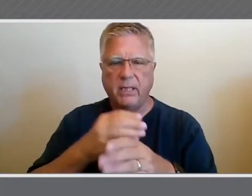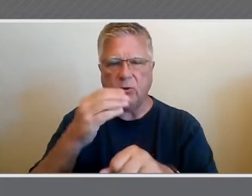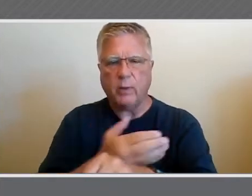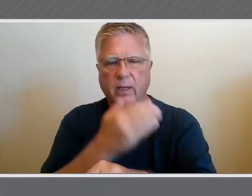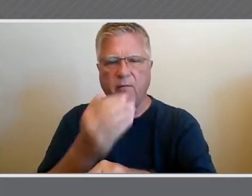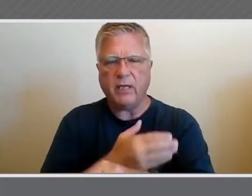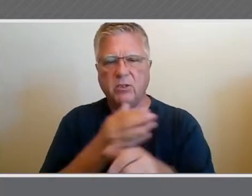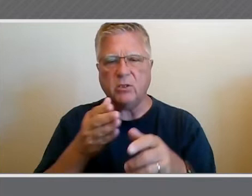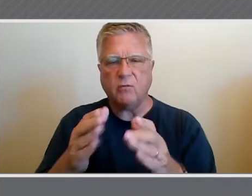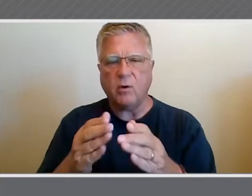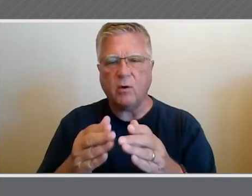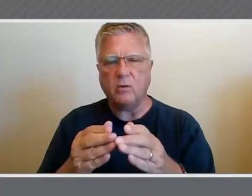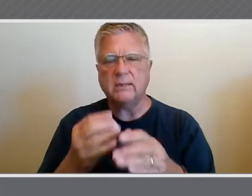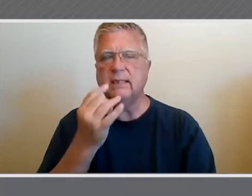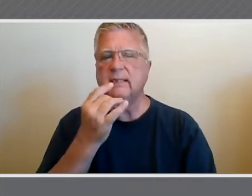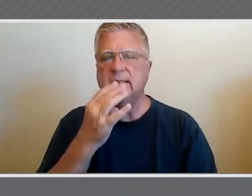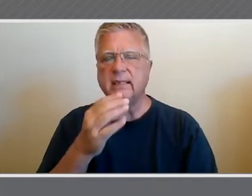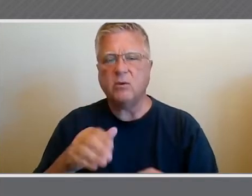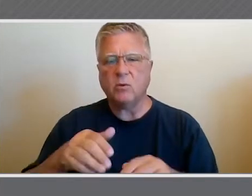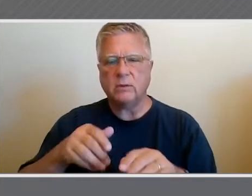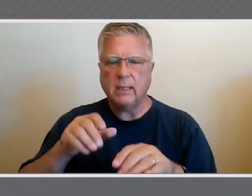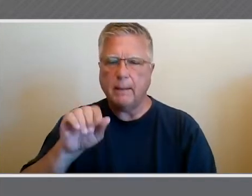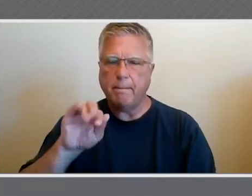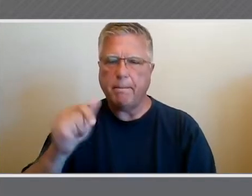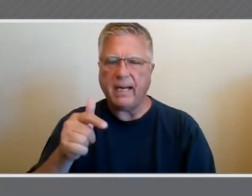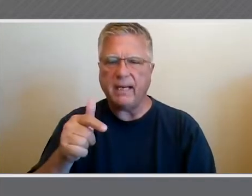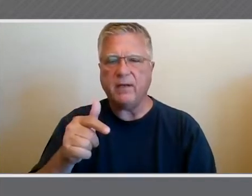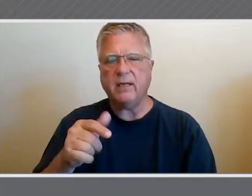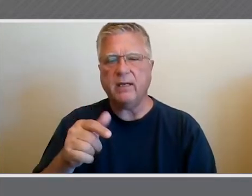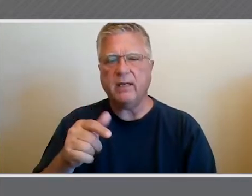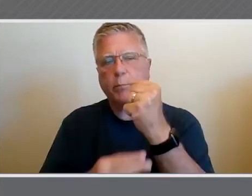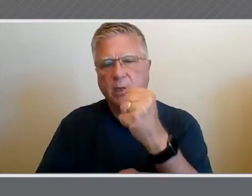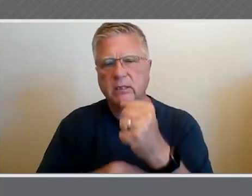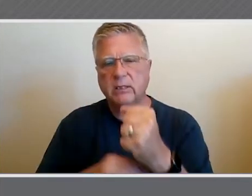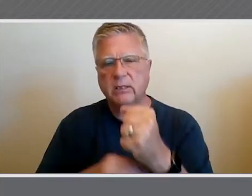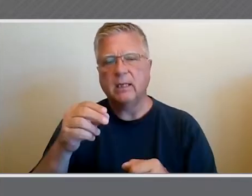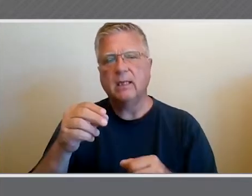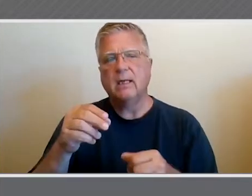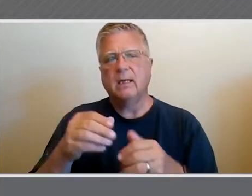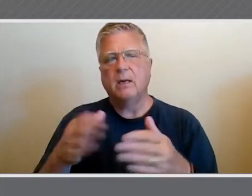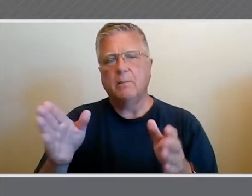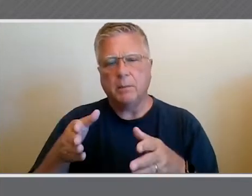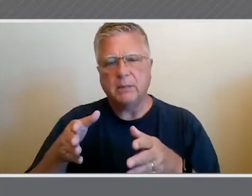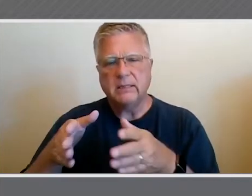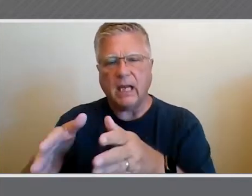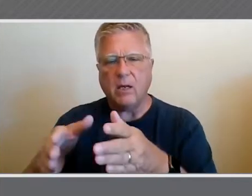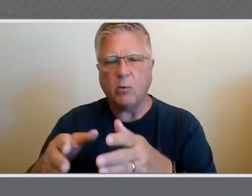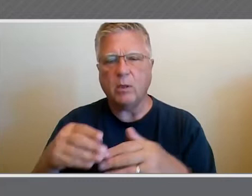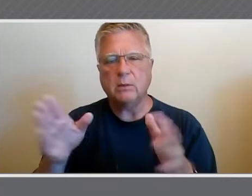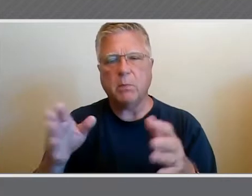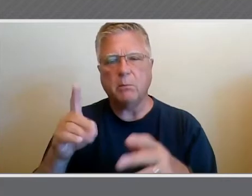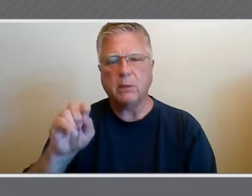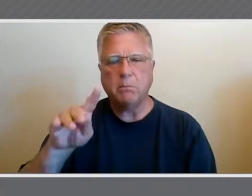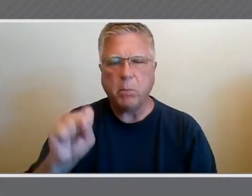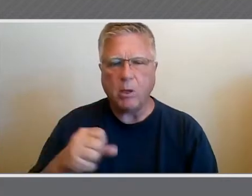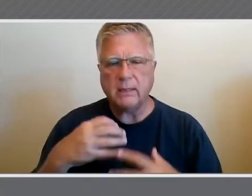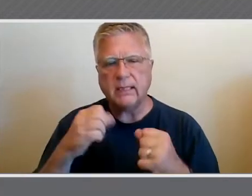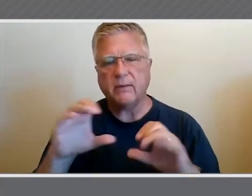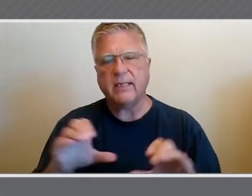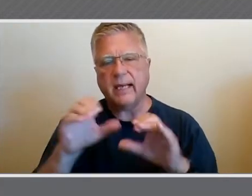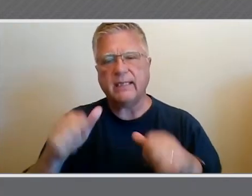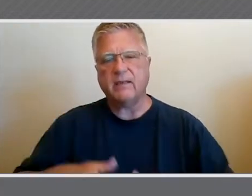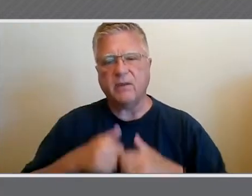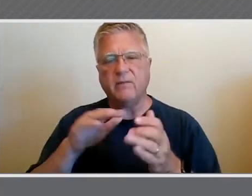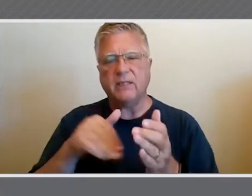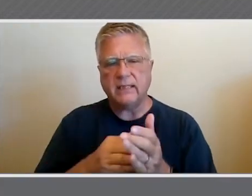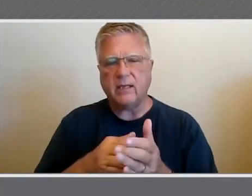signals, bridges, public sidewalks, public parks, healthy active living centers, recreation centers, other city-owned